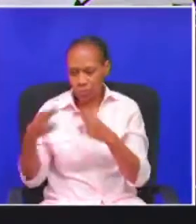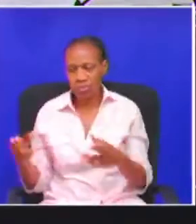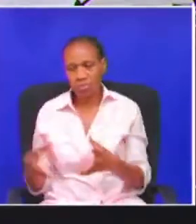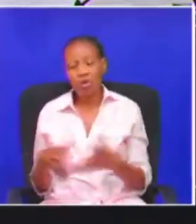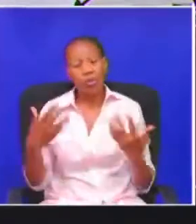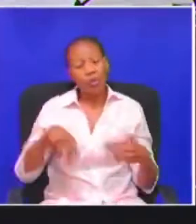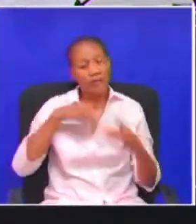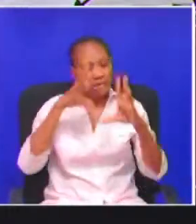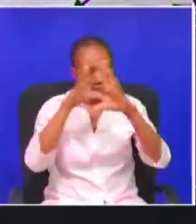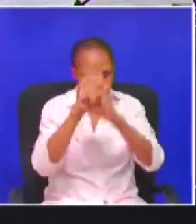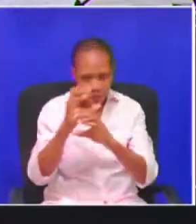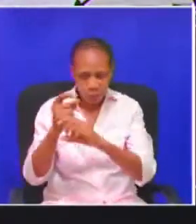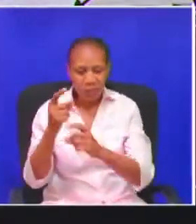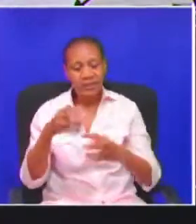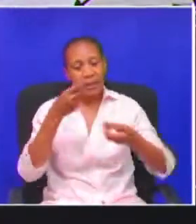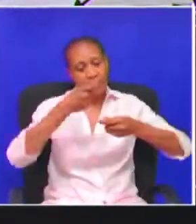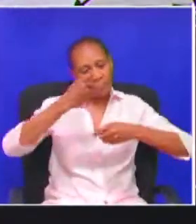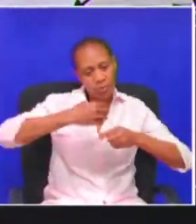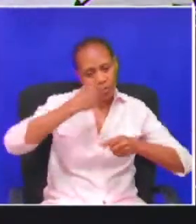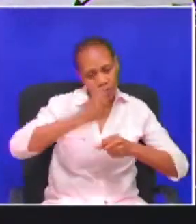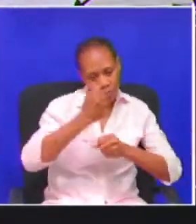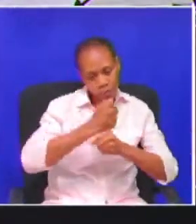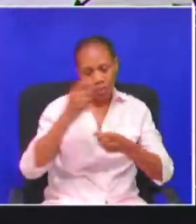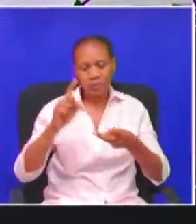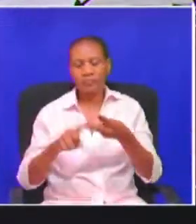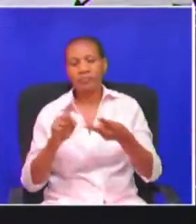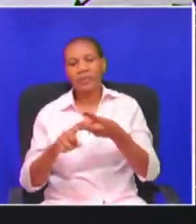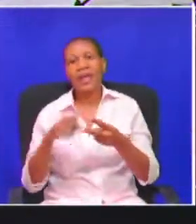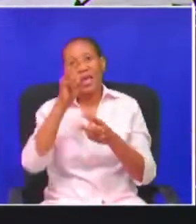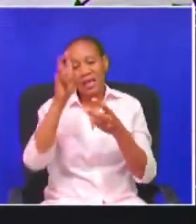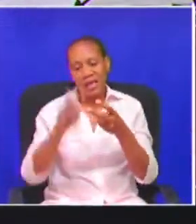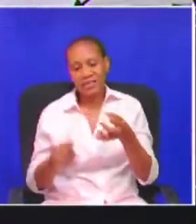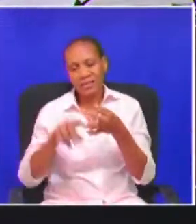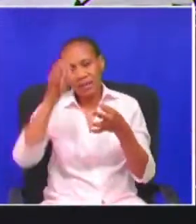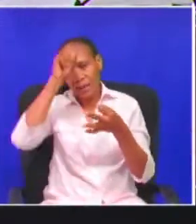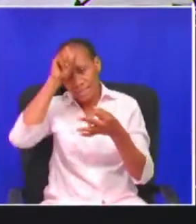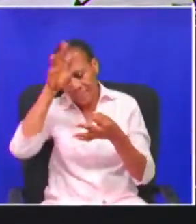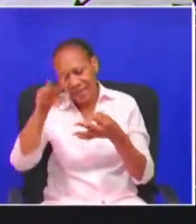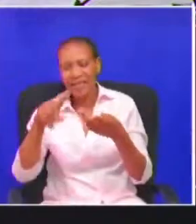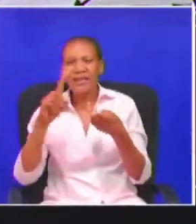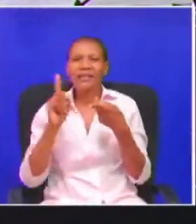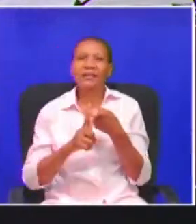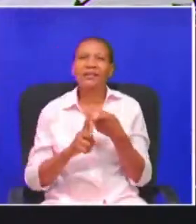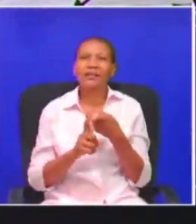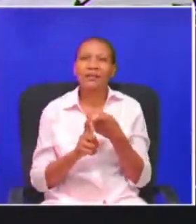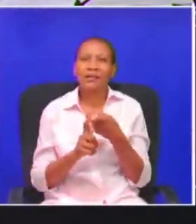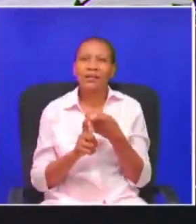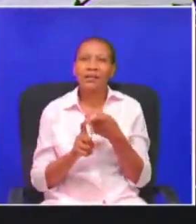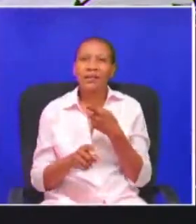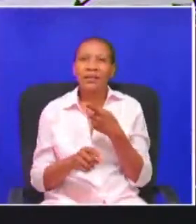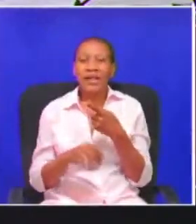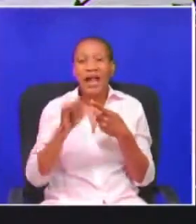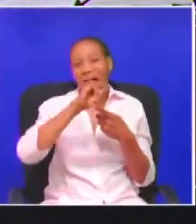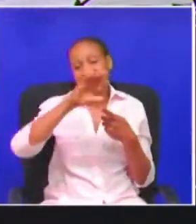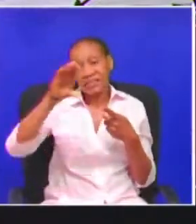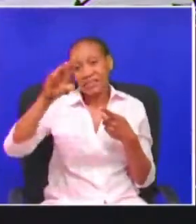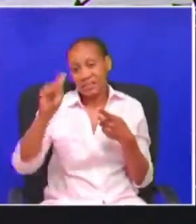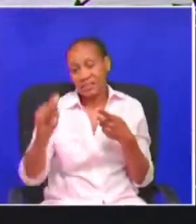areas include manufacturing, renewable energy, mining beneficiation,